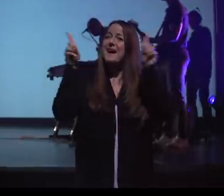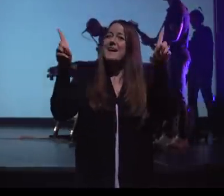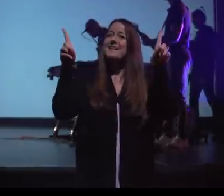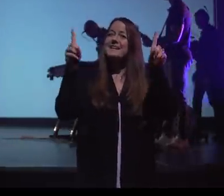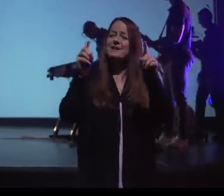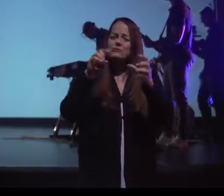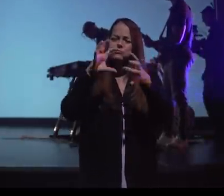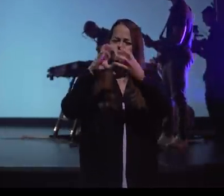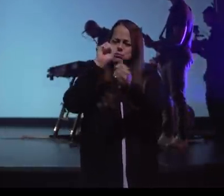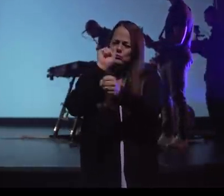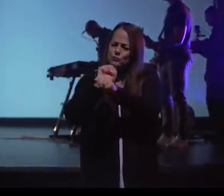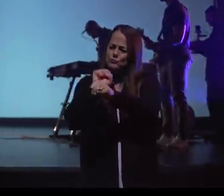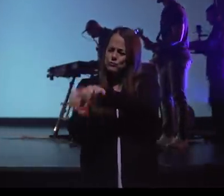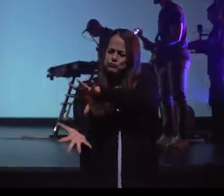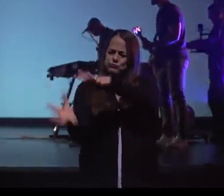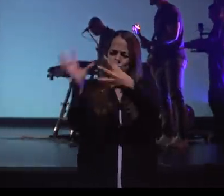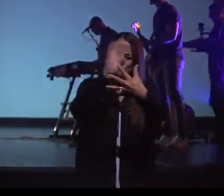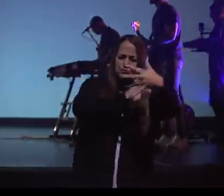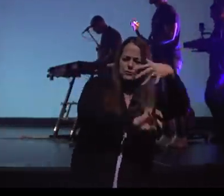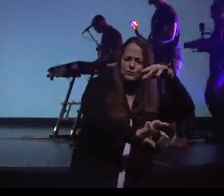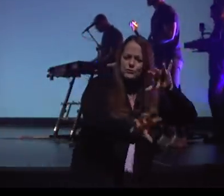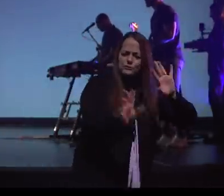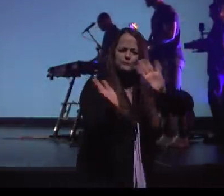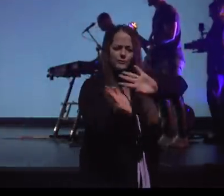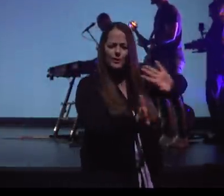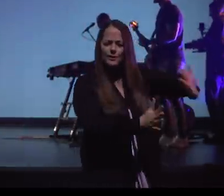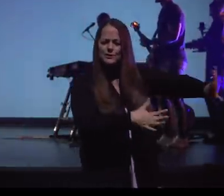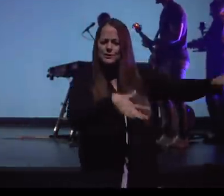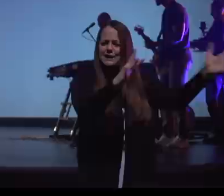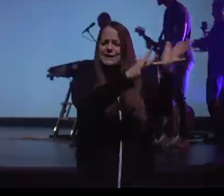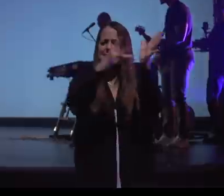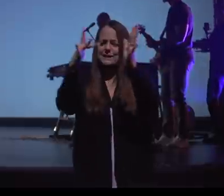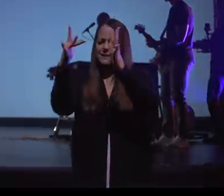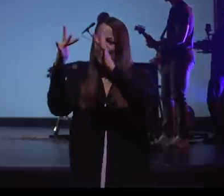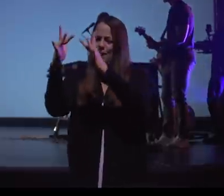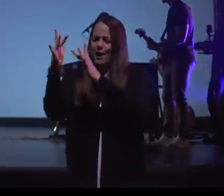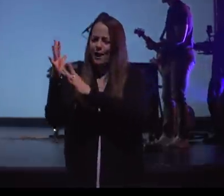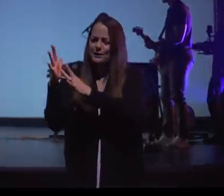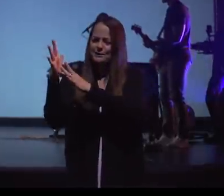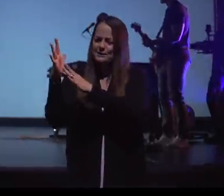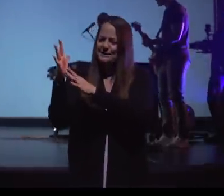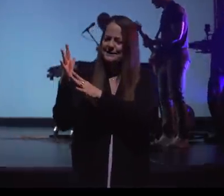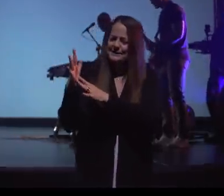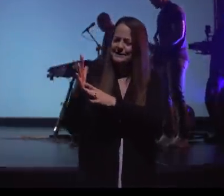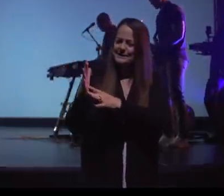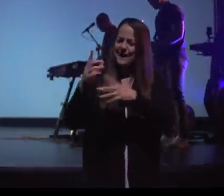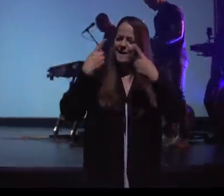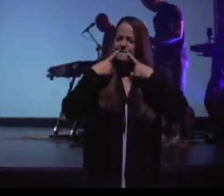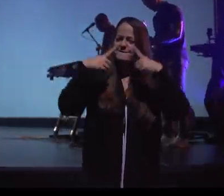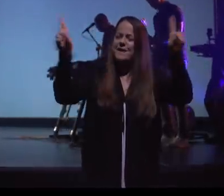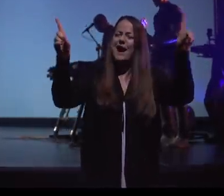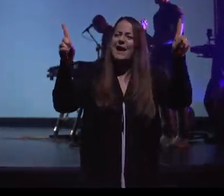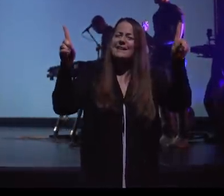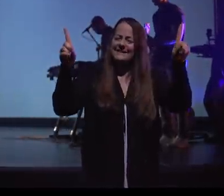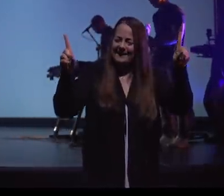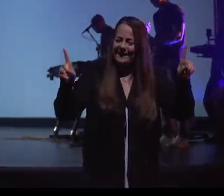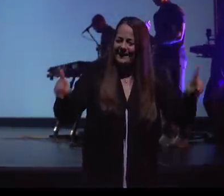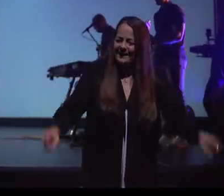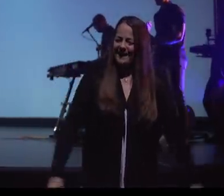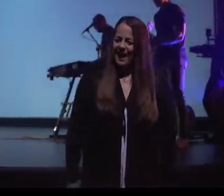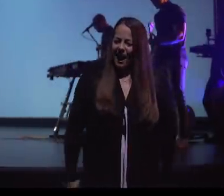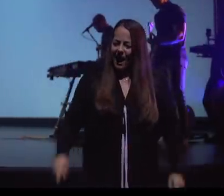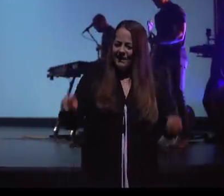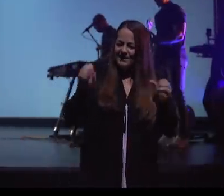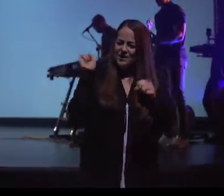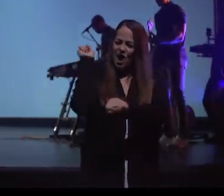till that stone was moved for good, for the Lamb had conquered death, and the dead